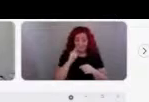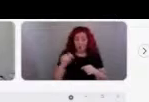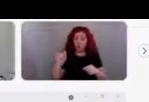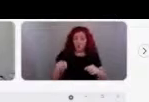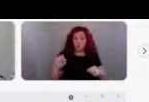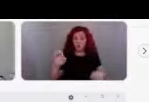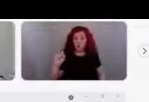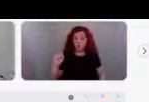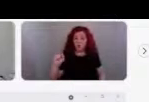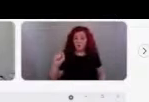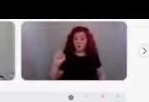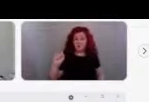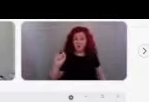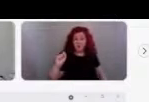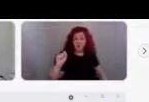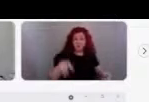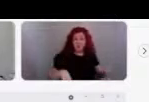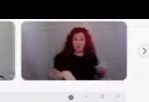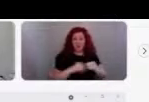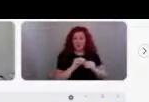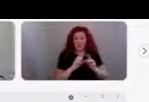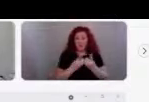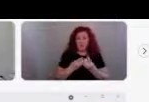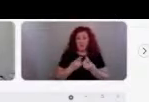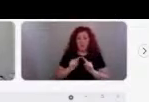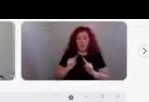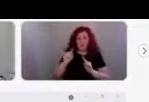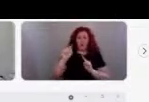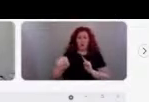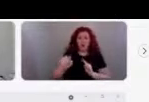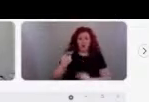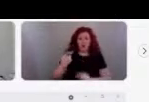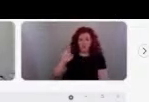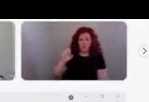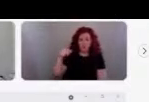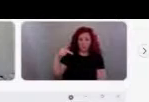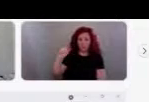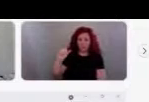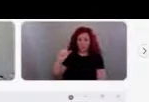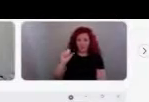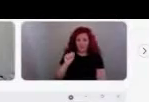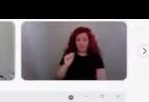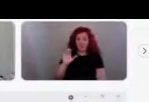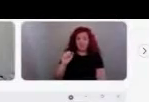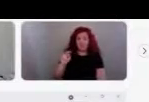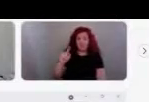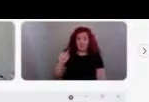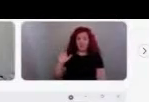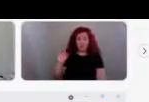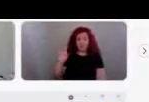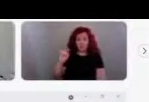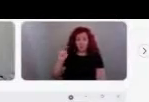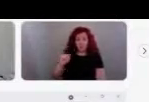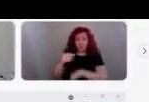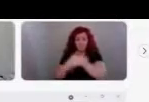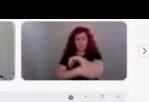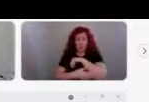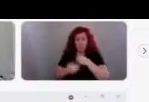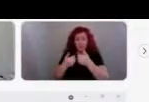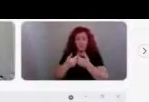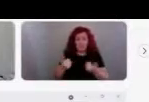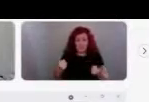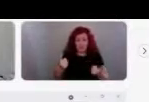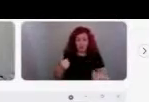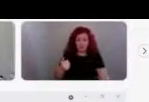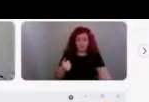to a district which extends to america santa cruz county as mentioned before is split uh to name